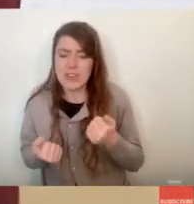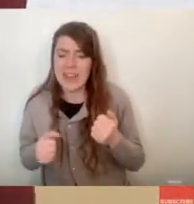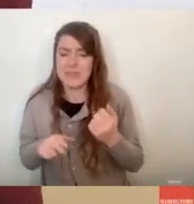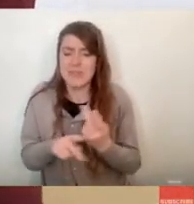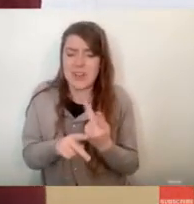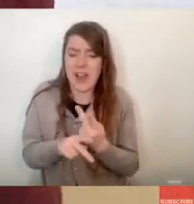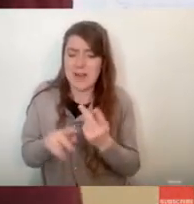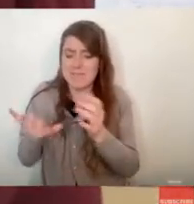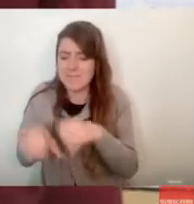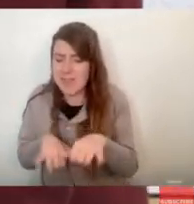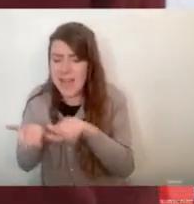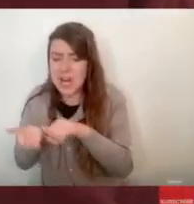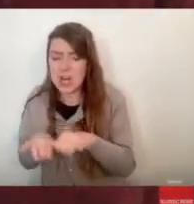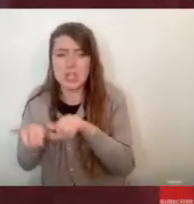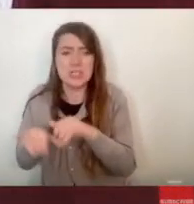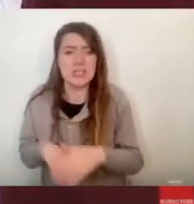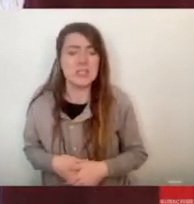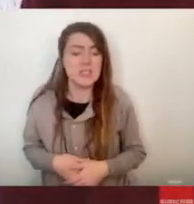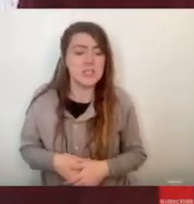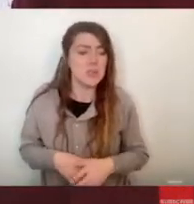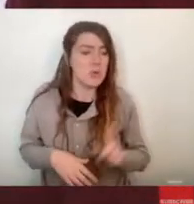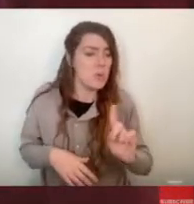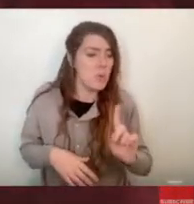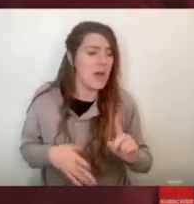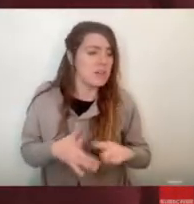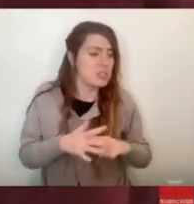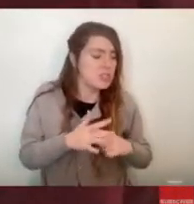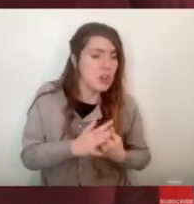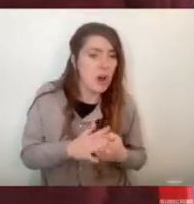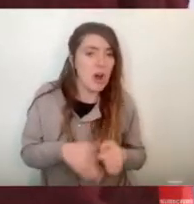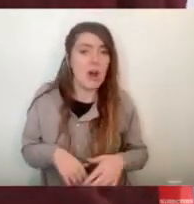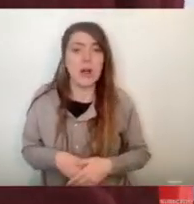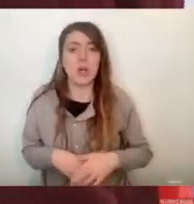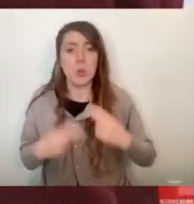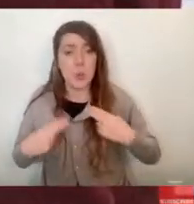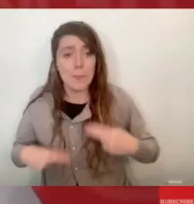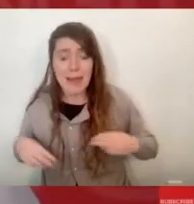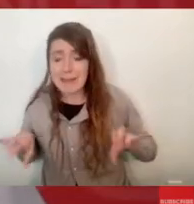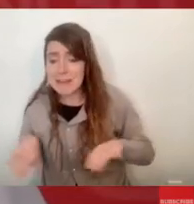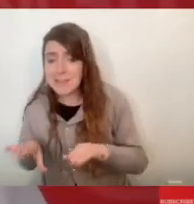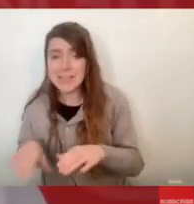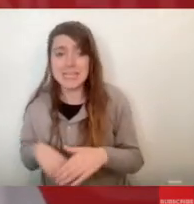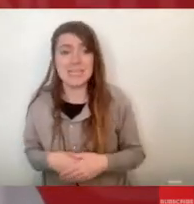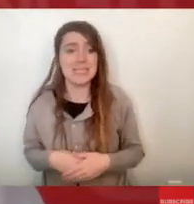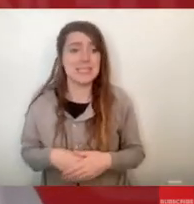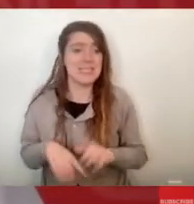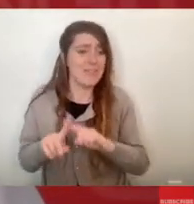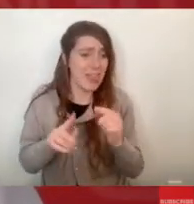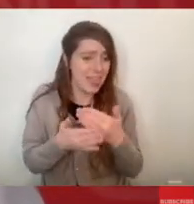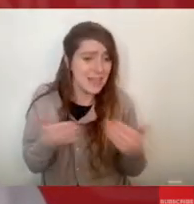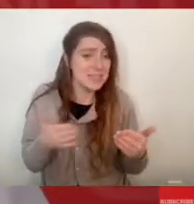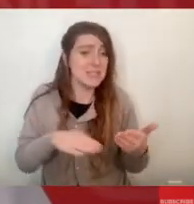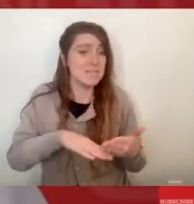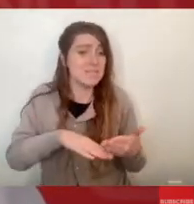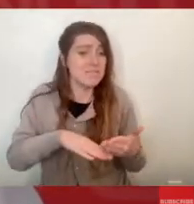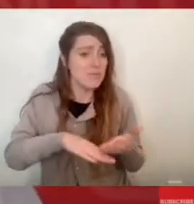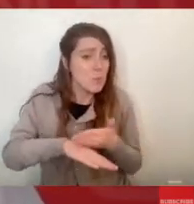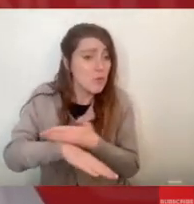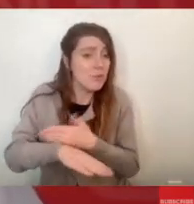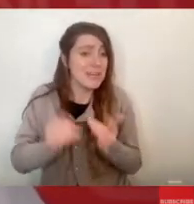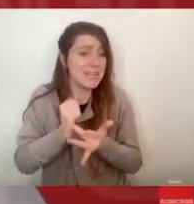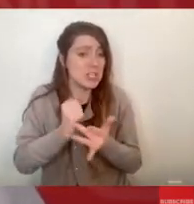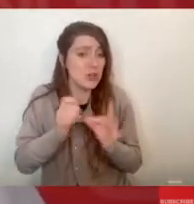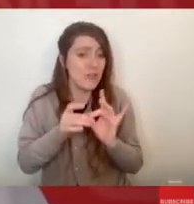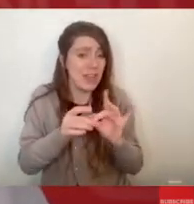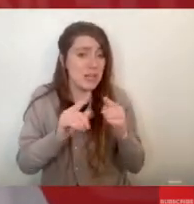and human activity into machine learning programs to improve on traditional weather models. Our Derek Van Dam shows us how scientists hope this